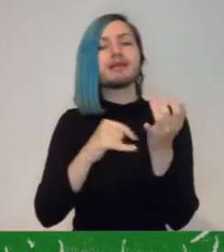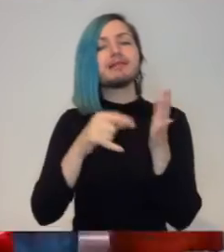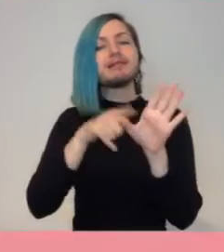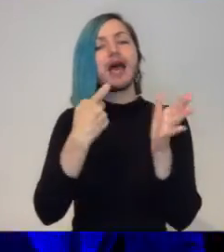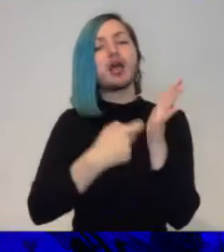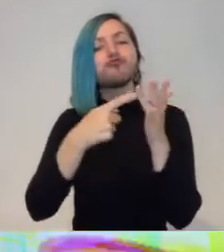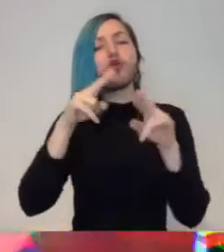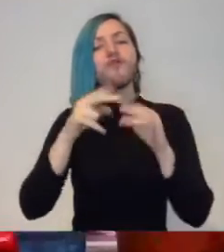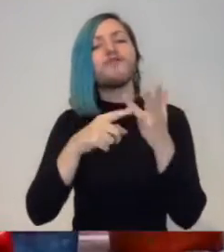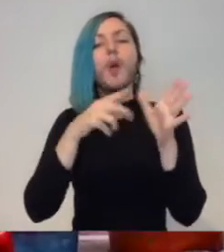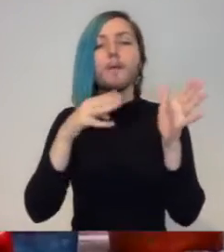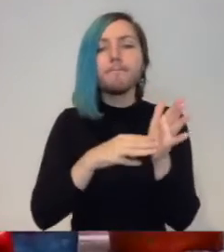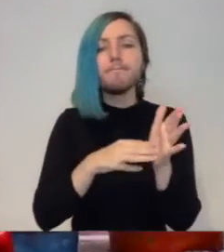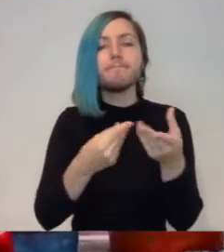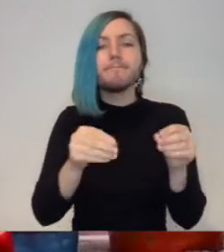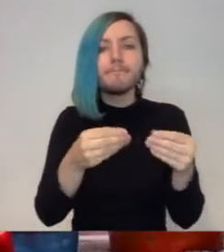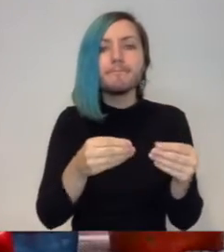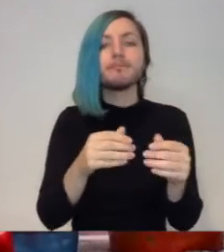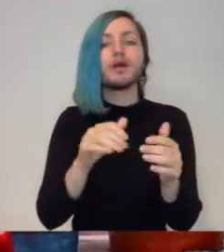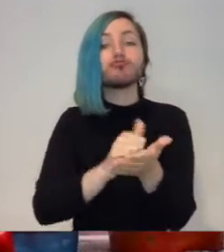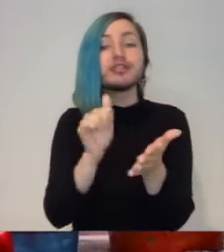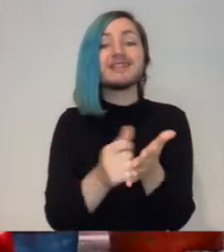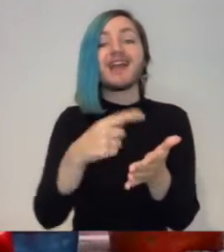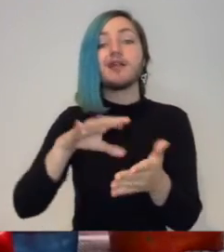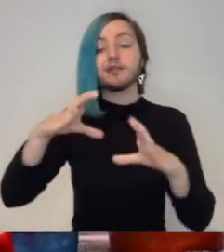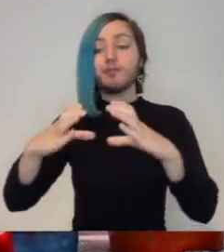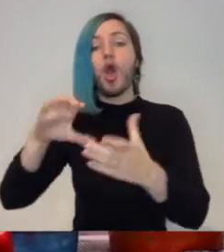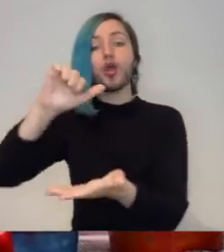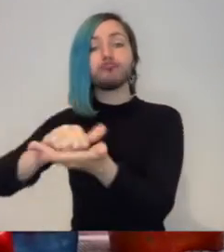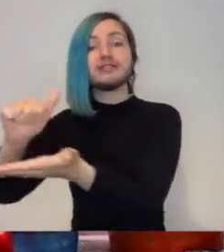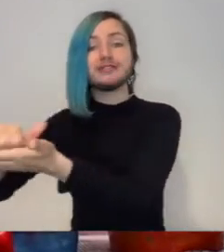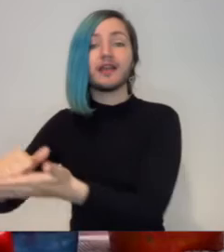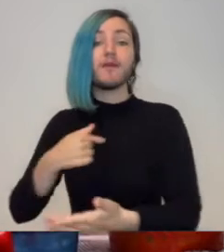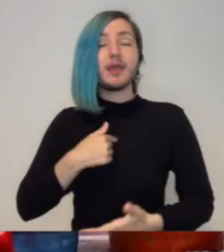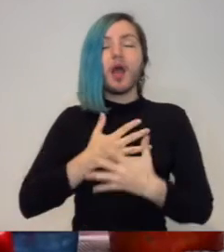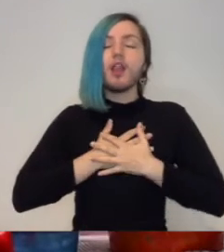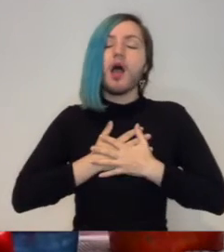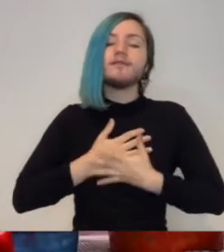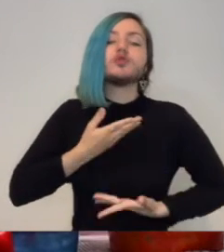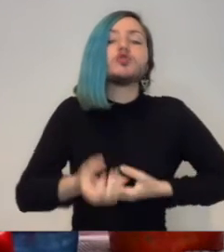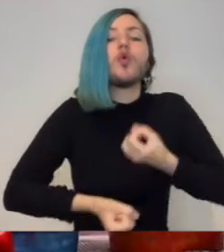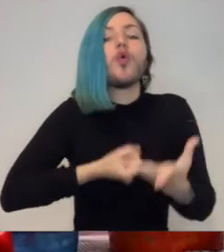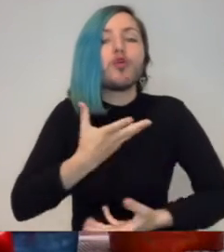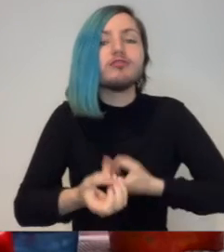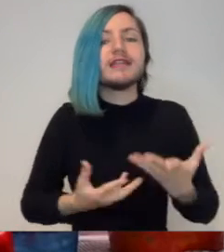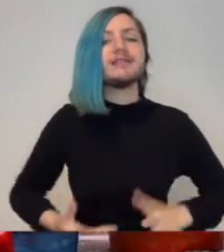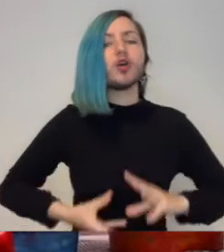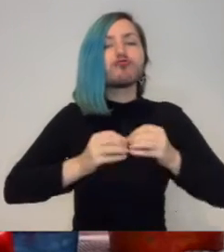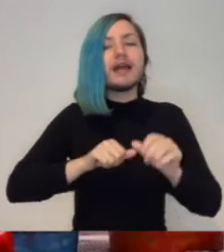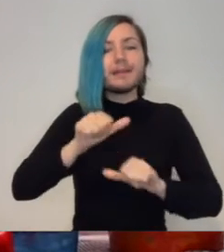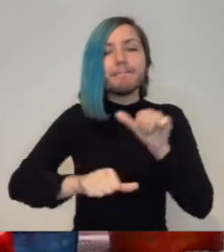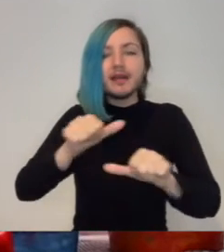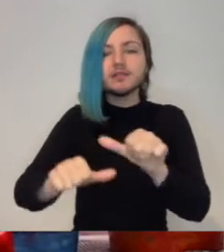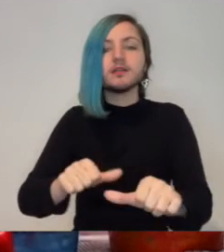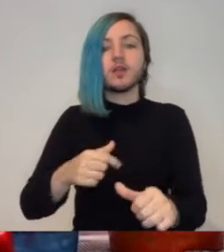printing. So for me, I love to storytell and I like to create a lot of patterns, and even though I do a